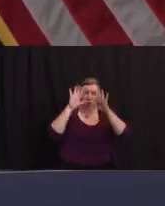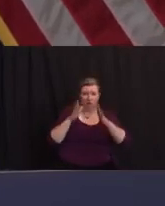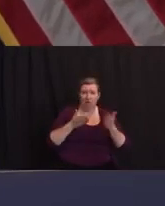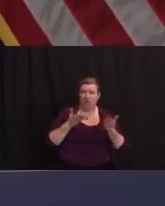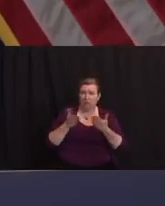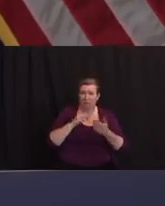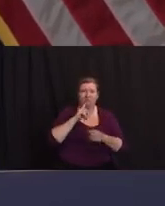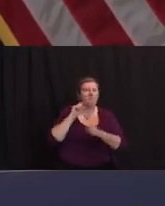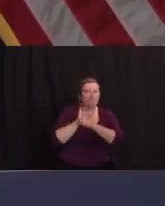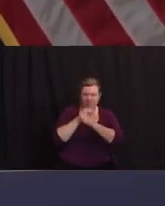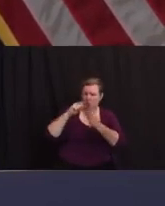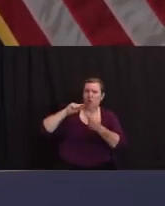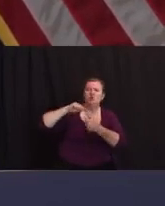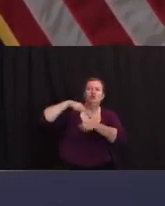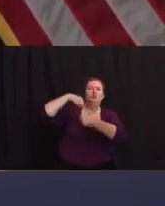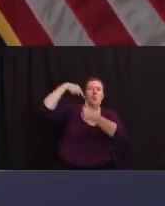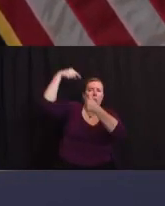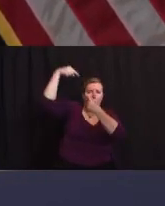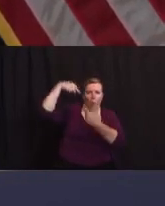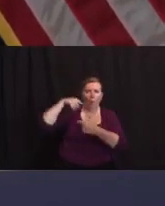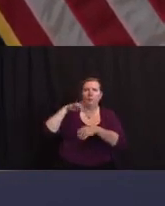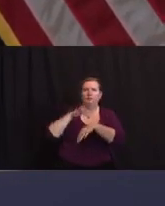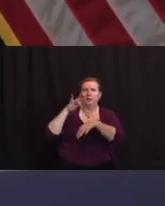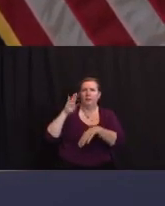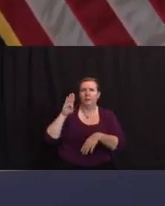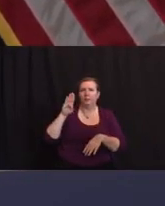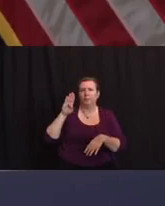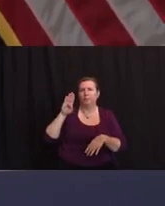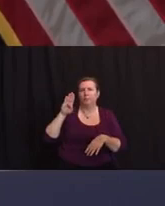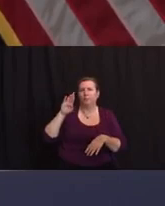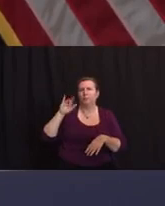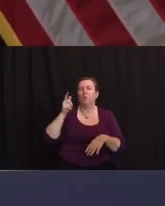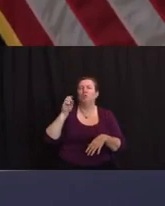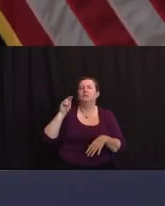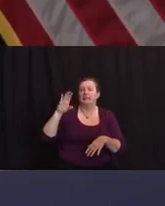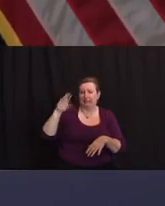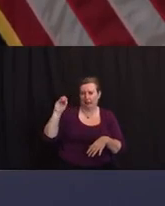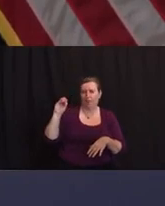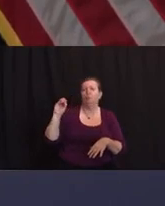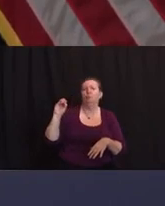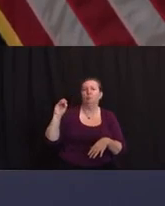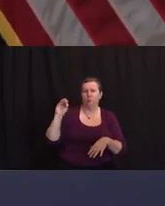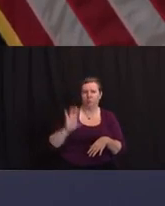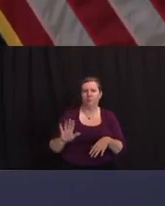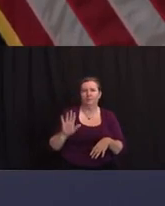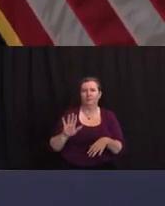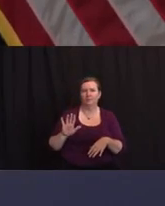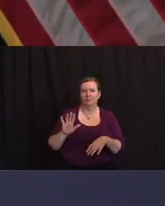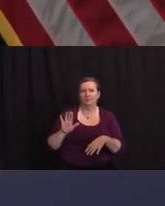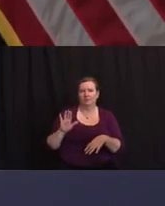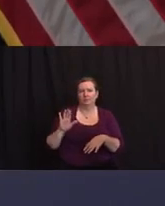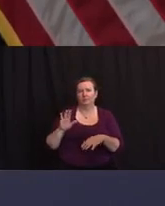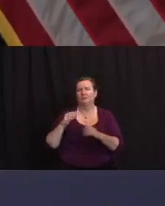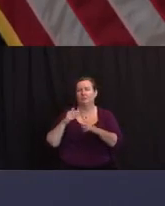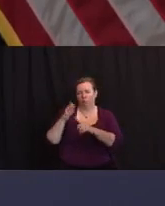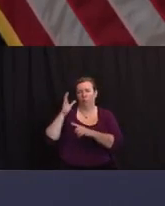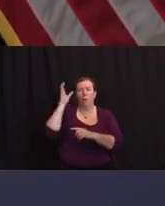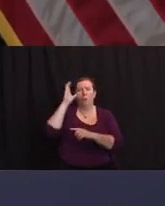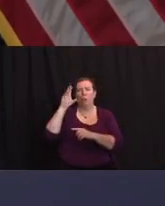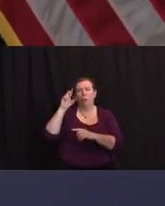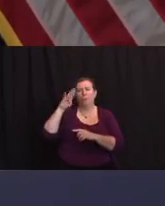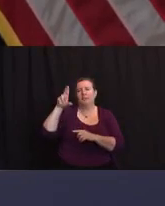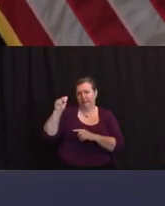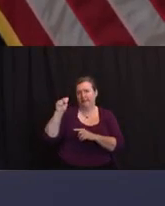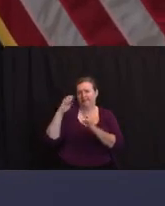part of Burlington County through Columbus. But again, that was mostly tree damage. I was on with